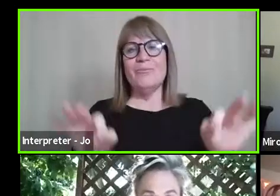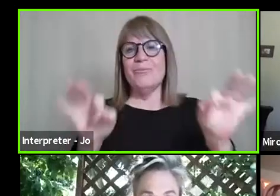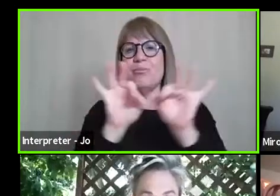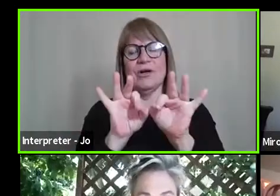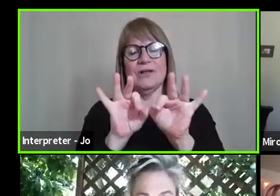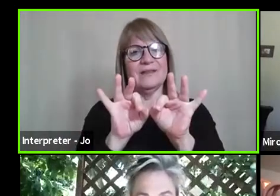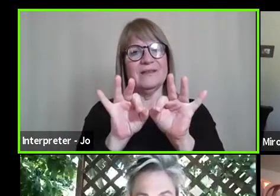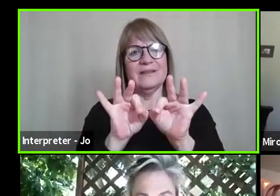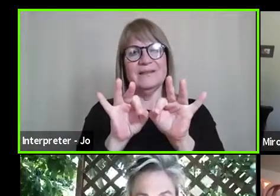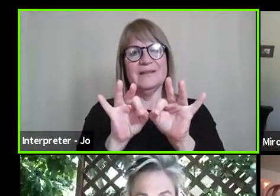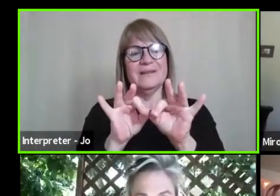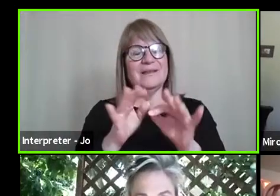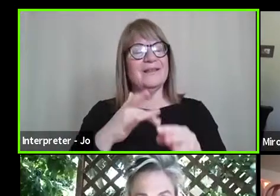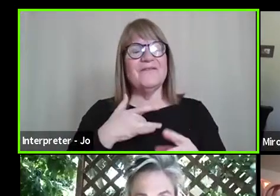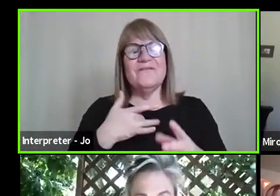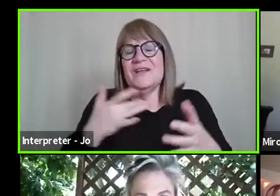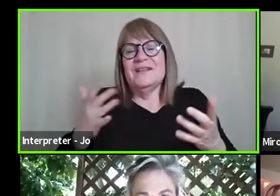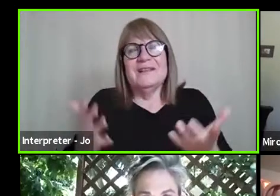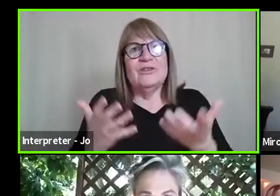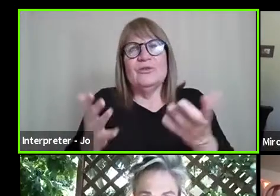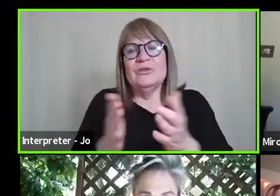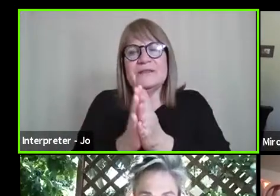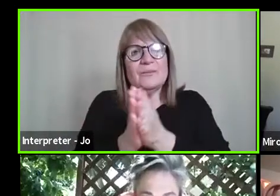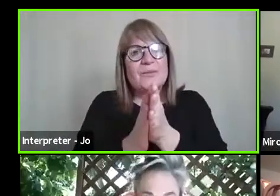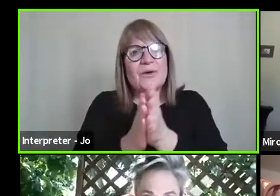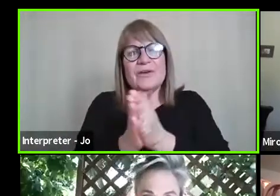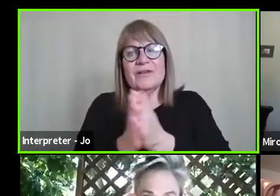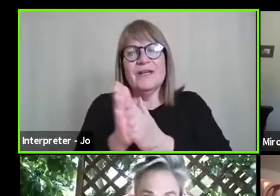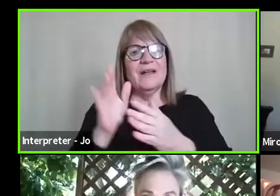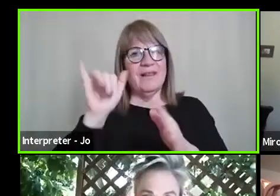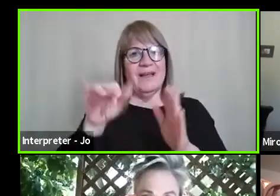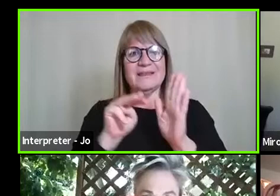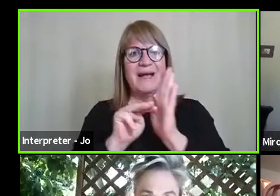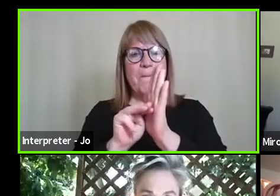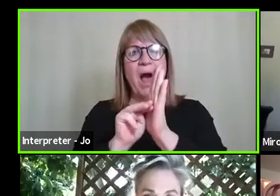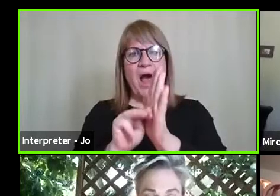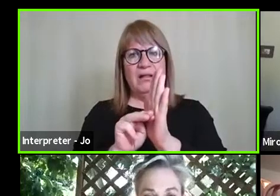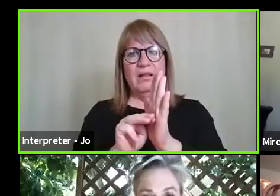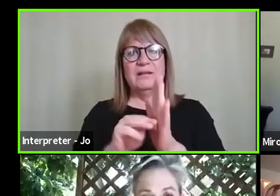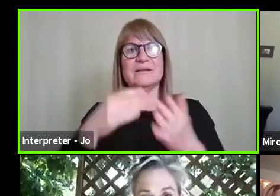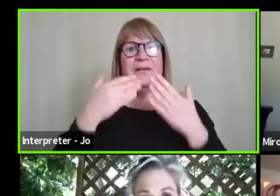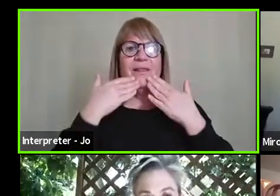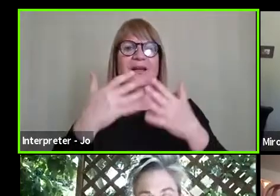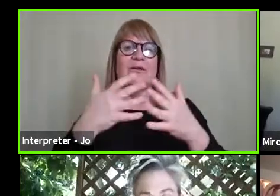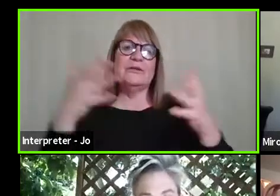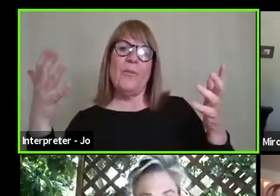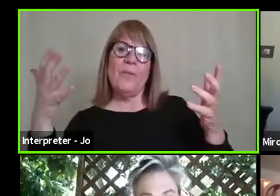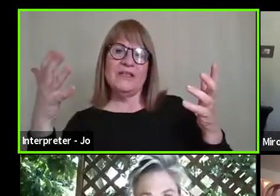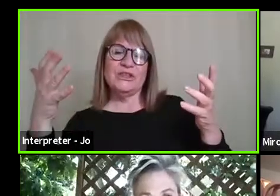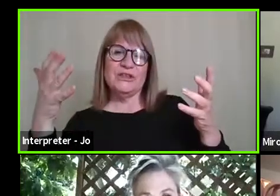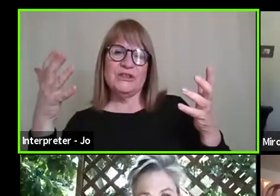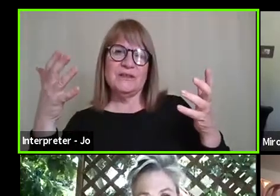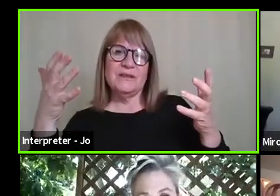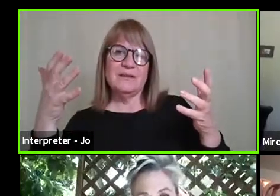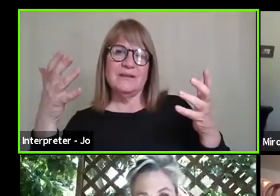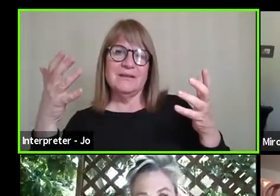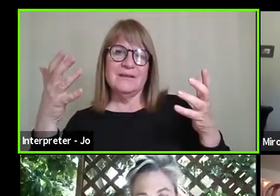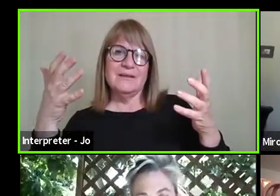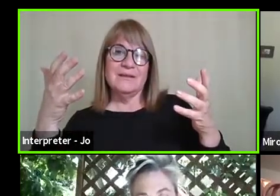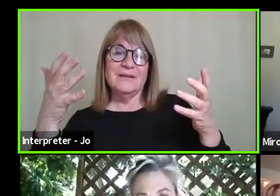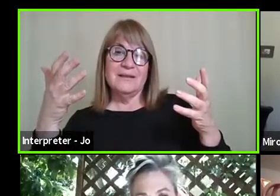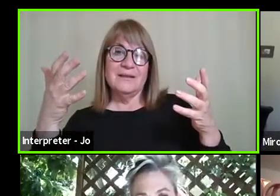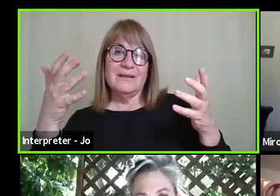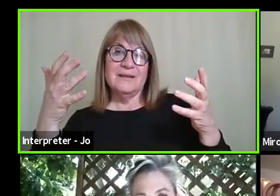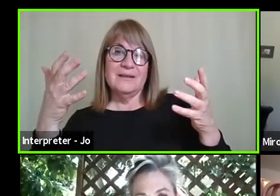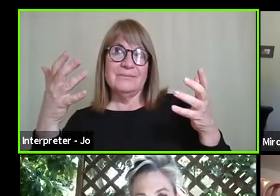encouraging and a model so thank you so much and we'll come back